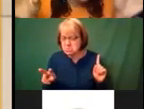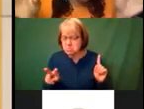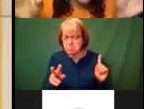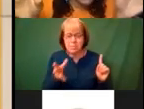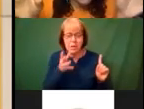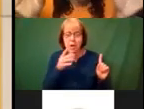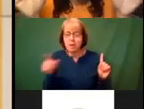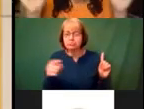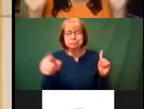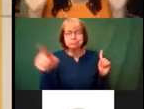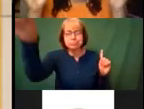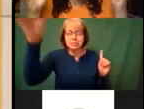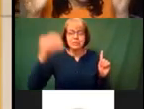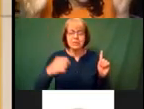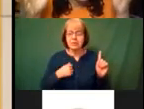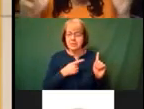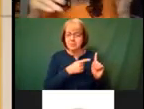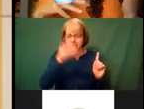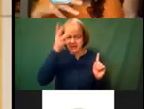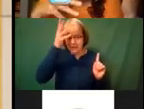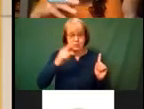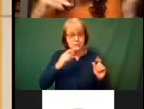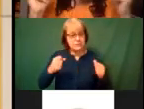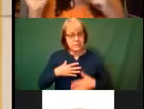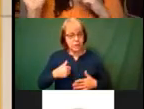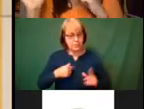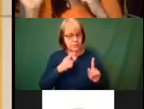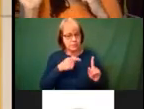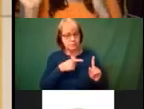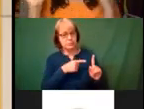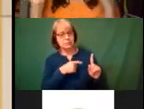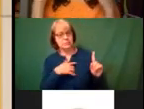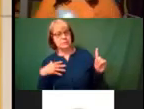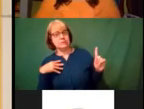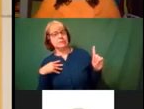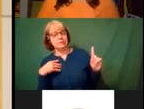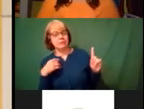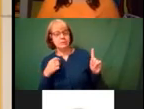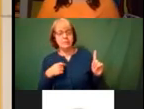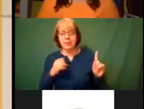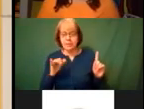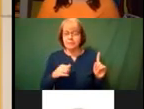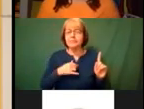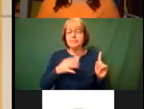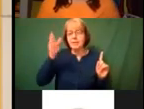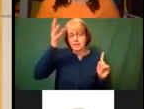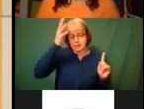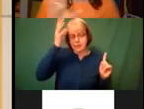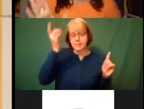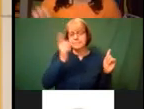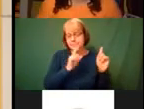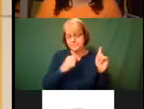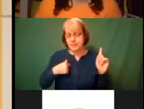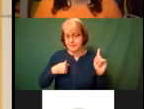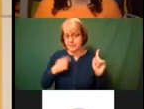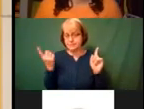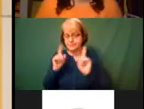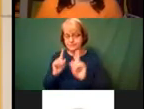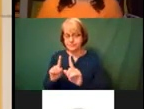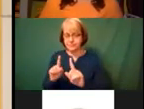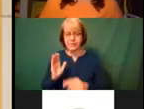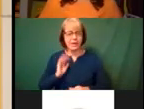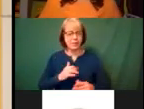kind of vulnerability, scares me, you know, used to really scare me. I'm standing with him in front of one of these exhibits, and we're not a touchy-feely